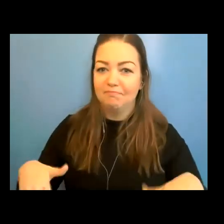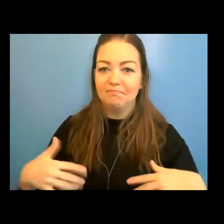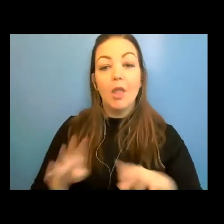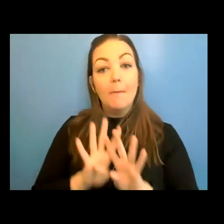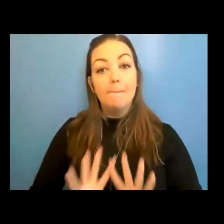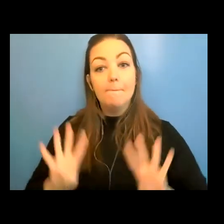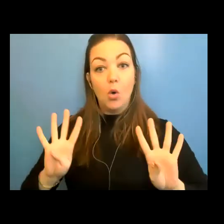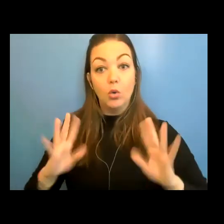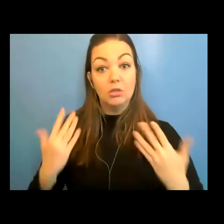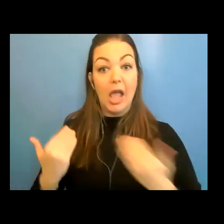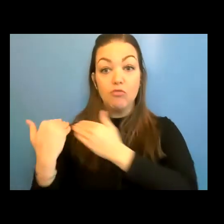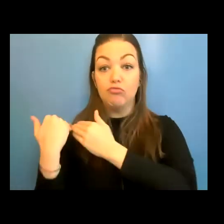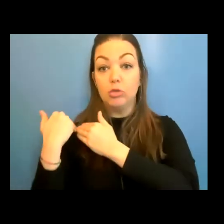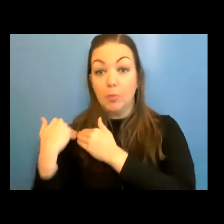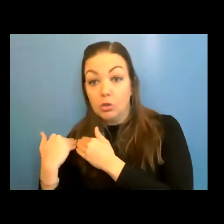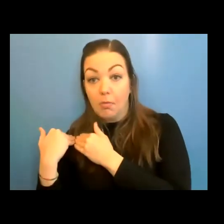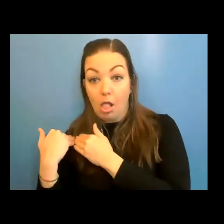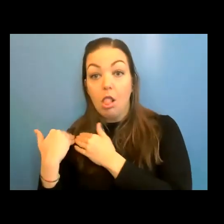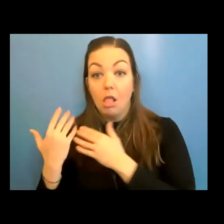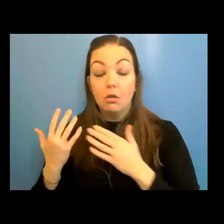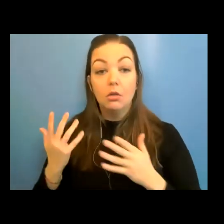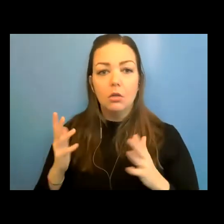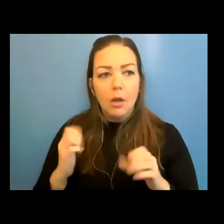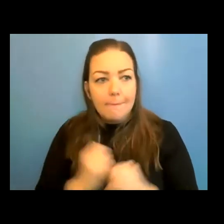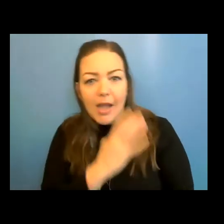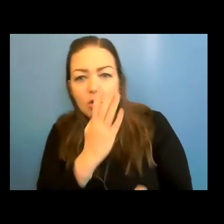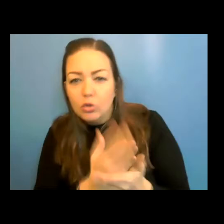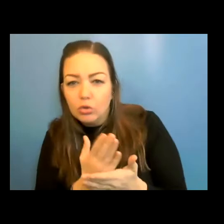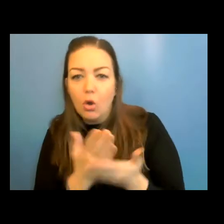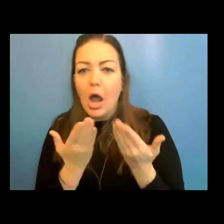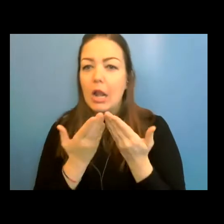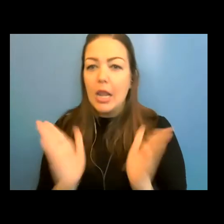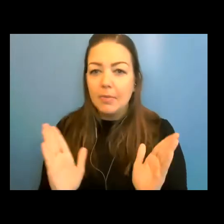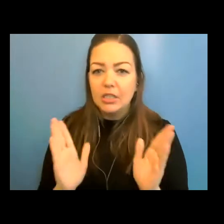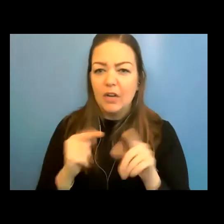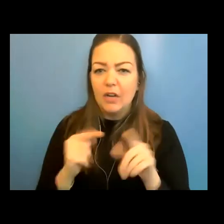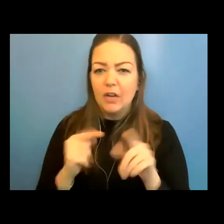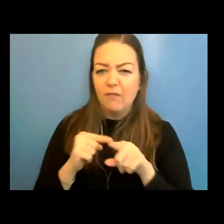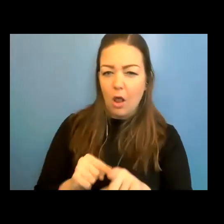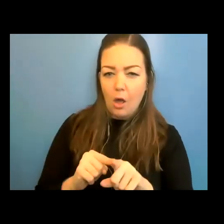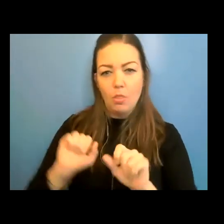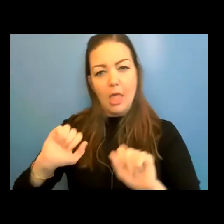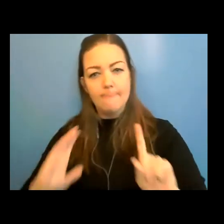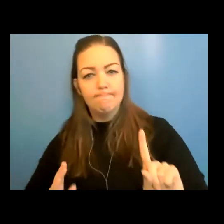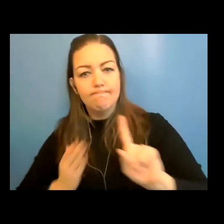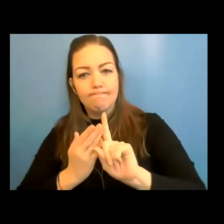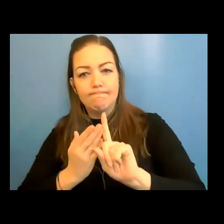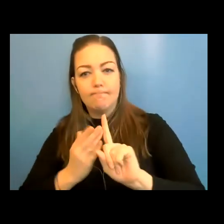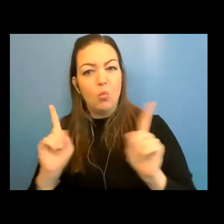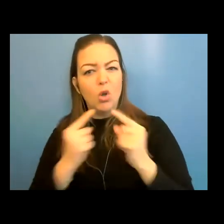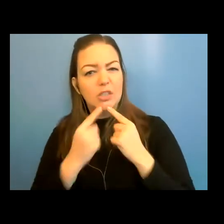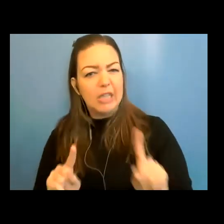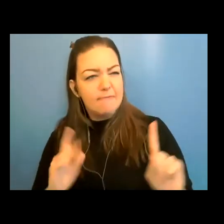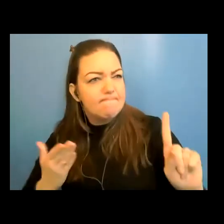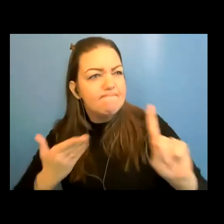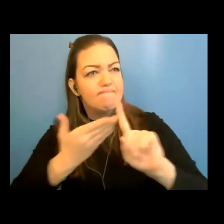a responsibility, which is basically making sure that Unlimited does what it says it's going to do. And we've got this vision